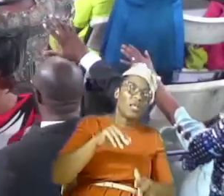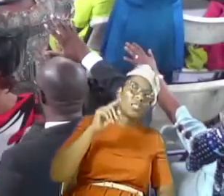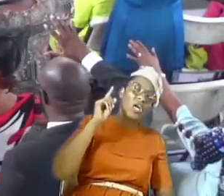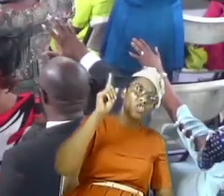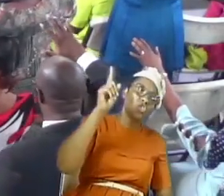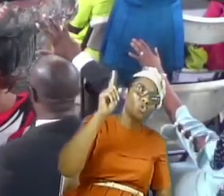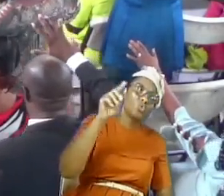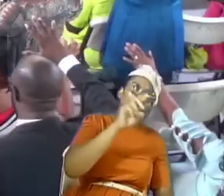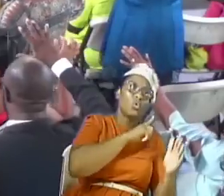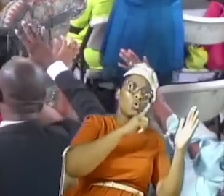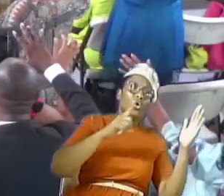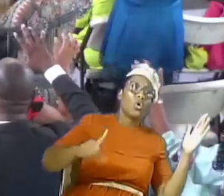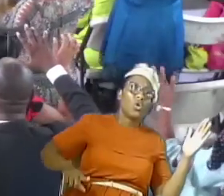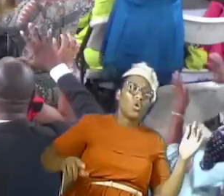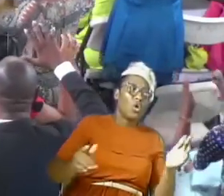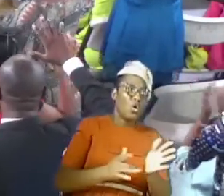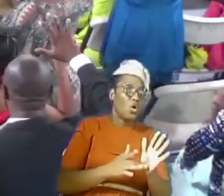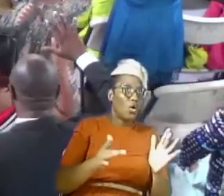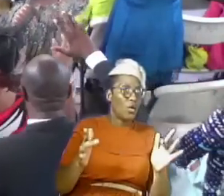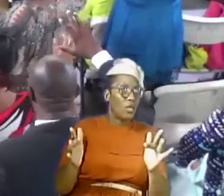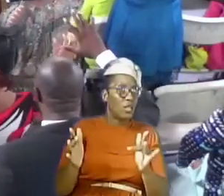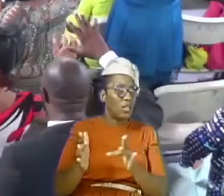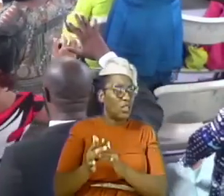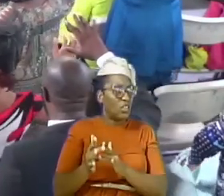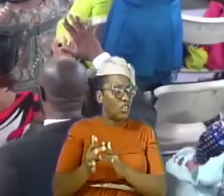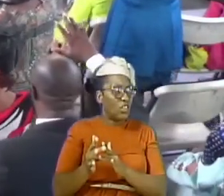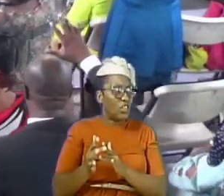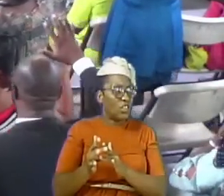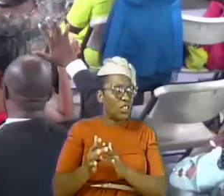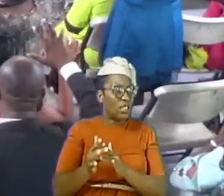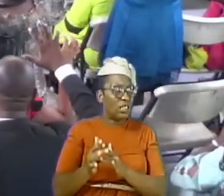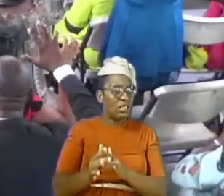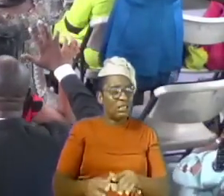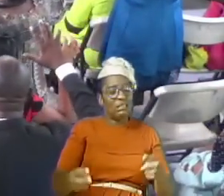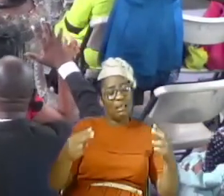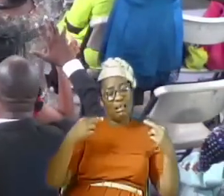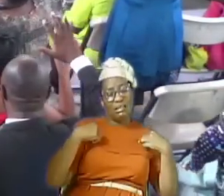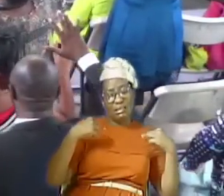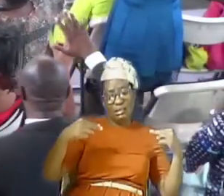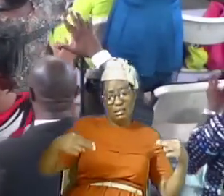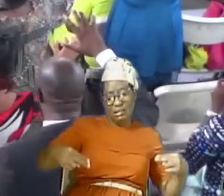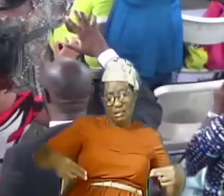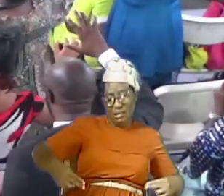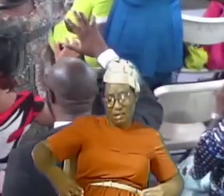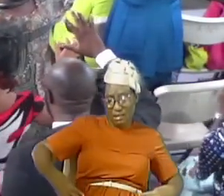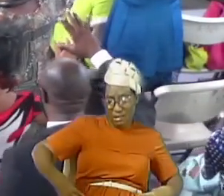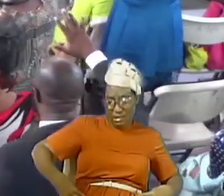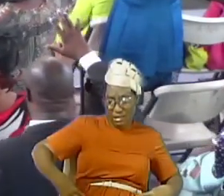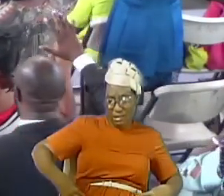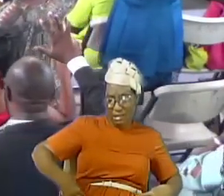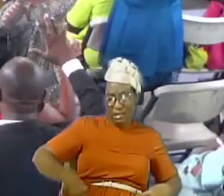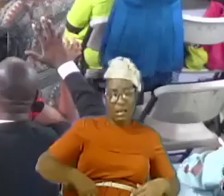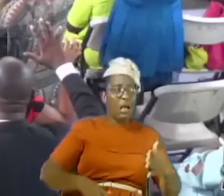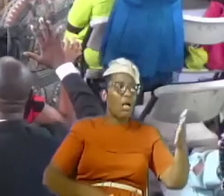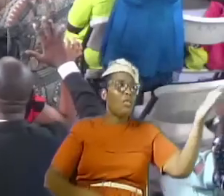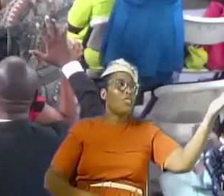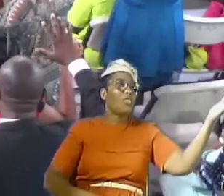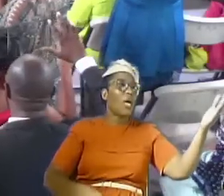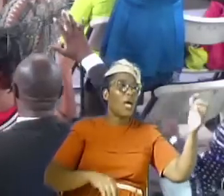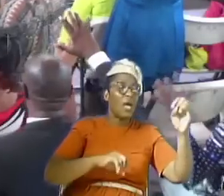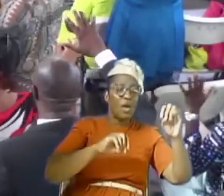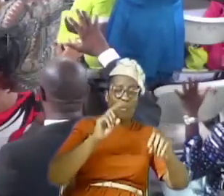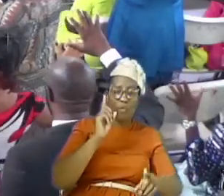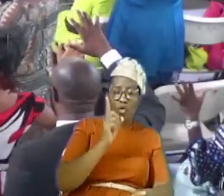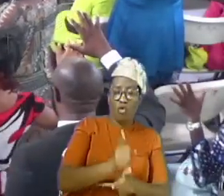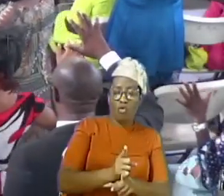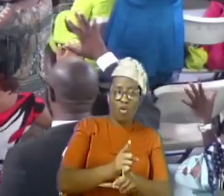And so, God, we are thankful to know that this afternoon, Jesus, that you are the balm in Gilead, Jesus. I remember the woman, mighty God,